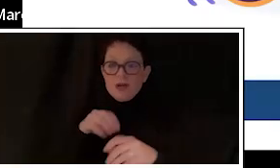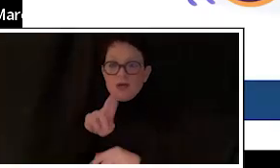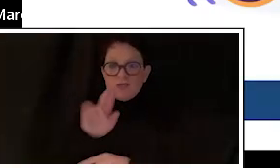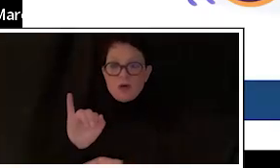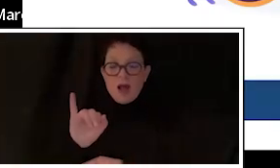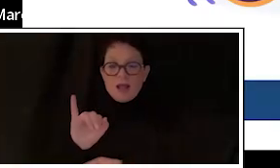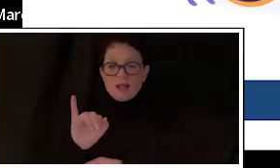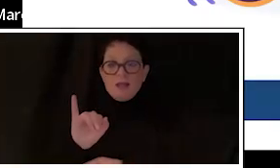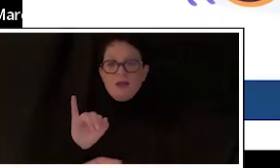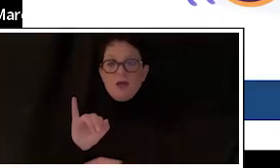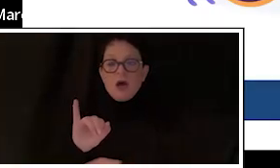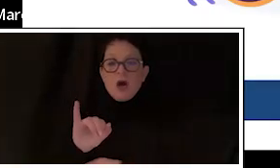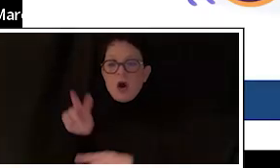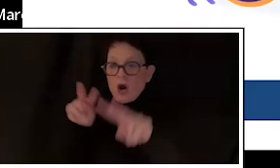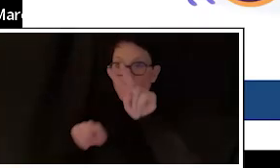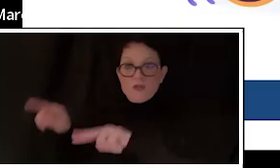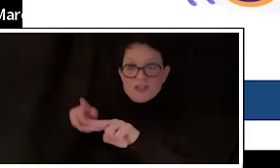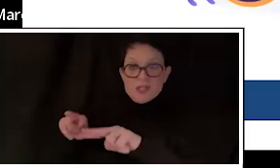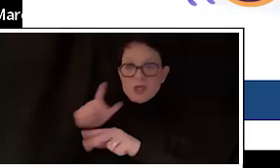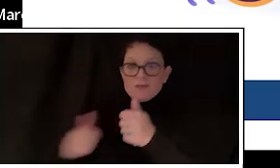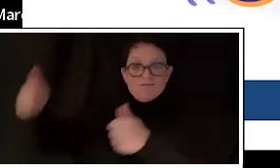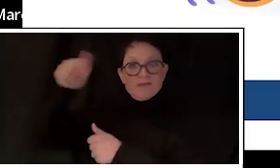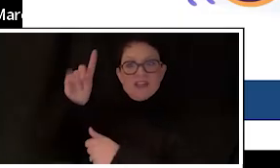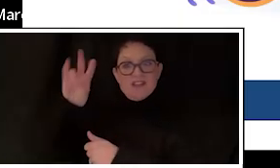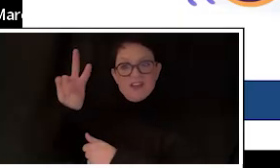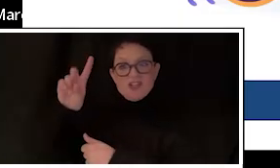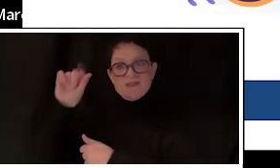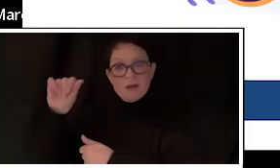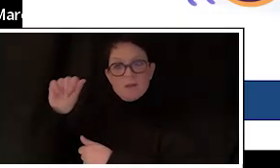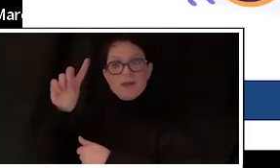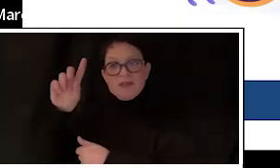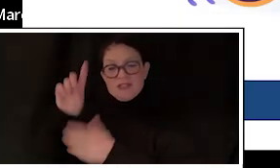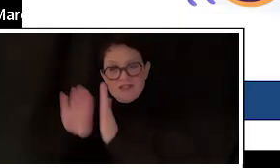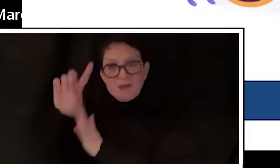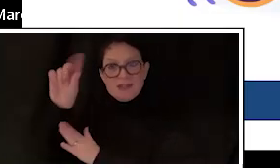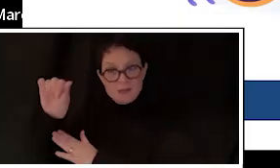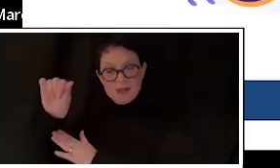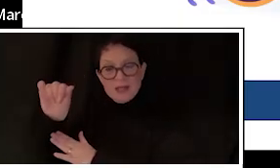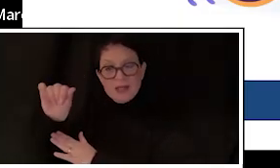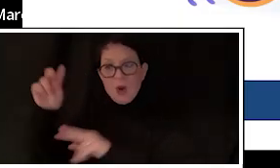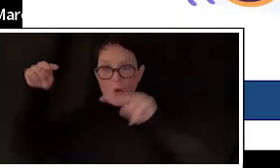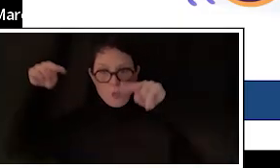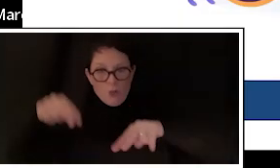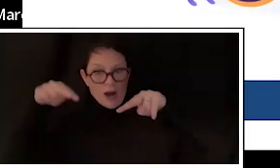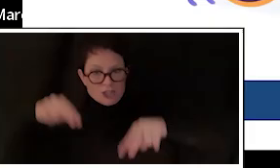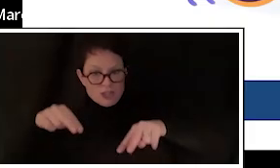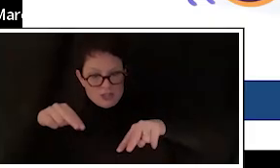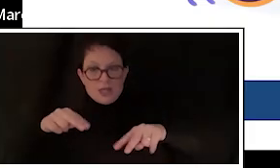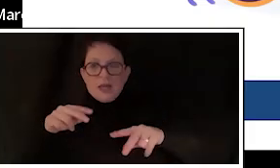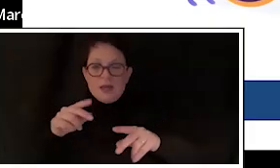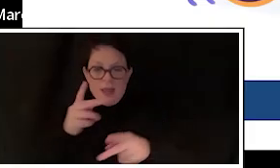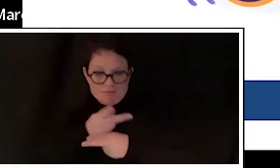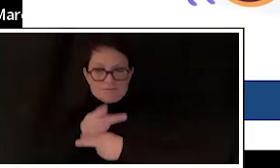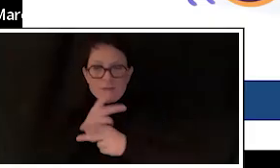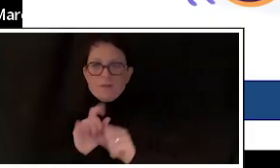are overseen by the Division of Developmental Disabilities. And these supports are designed to